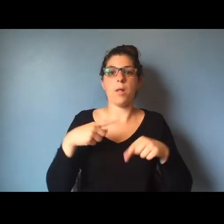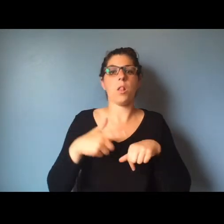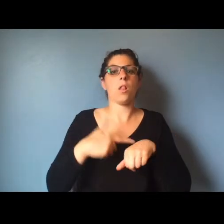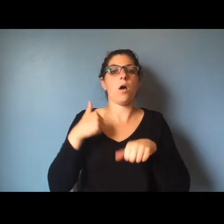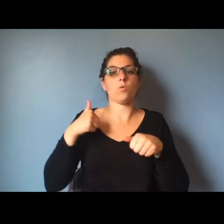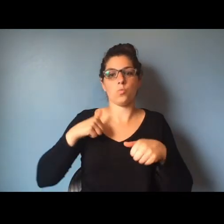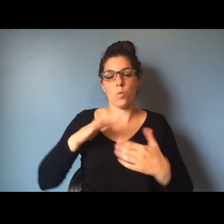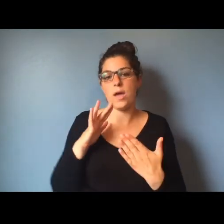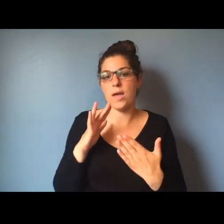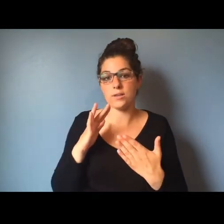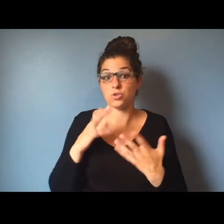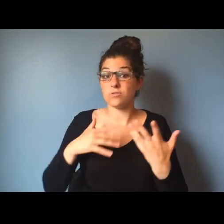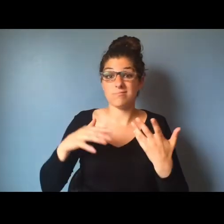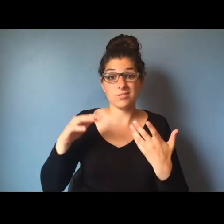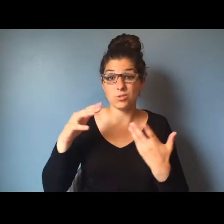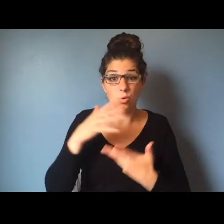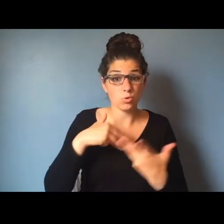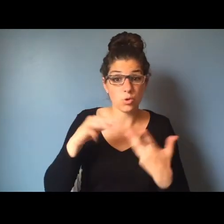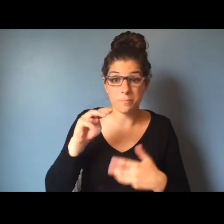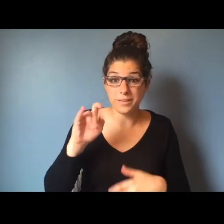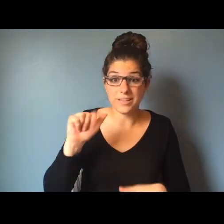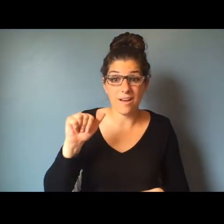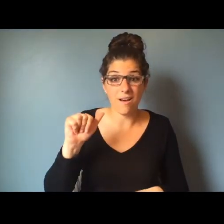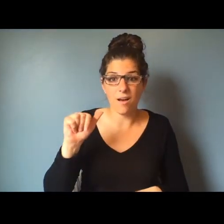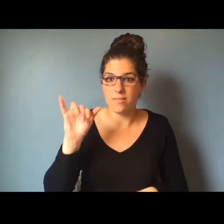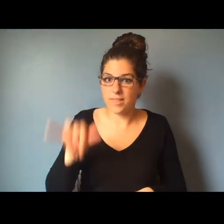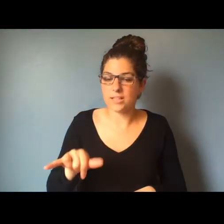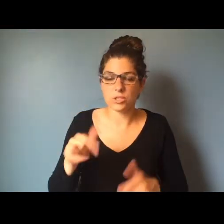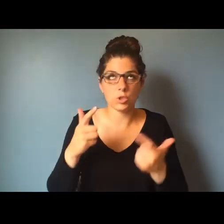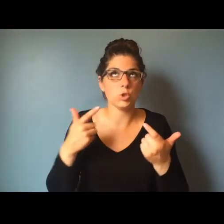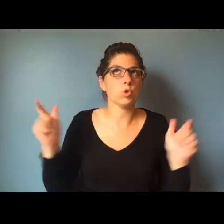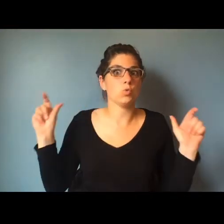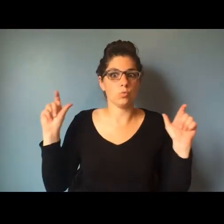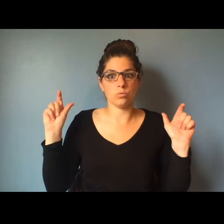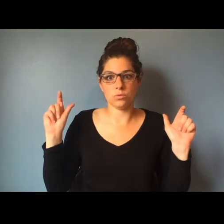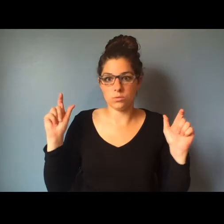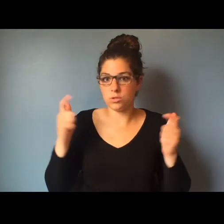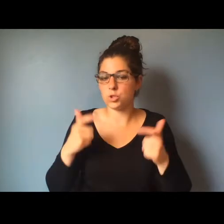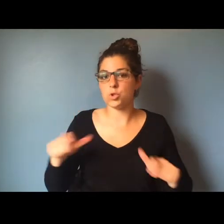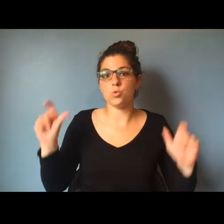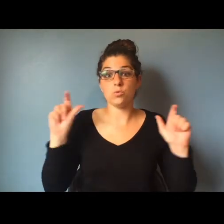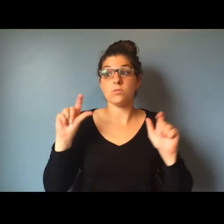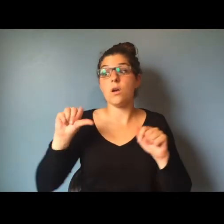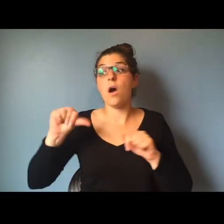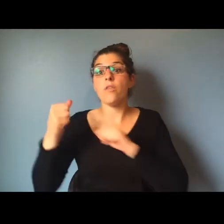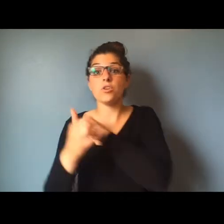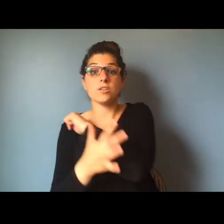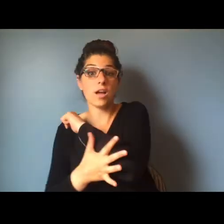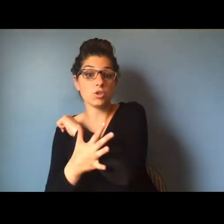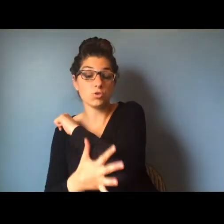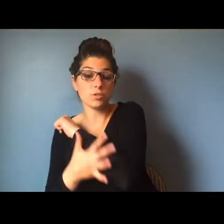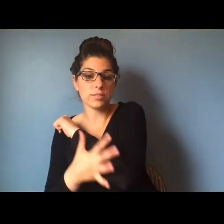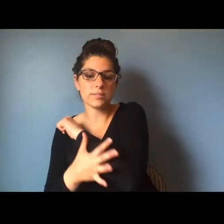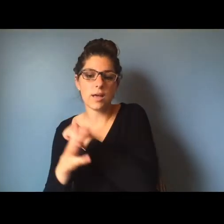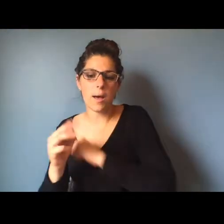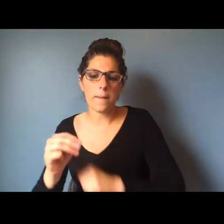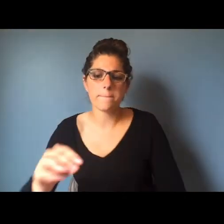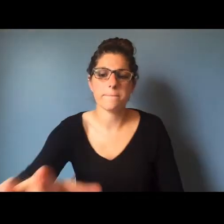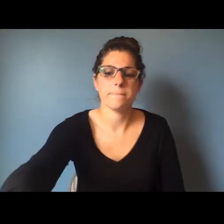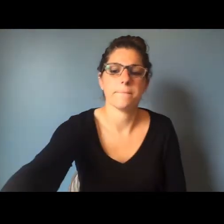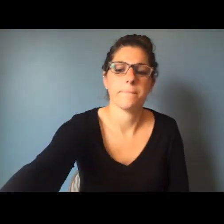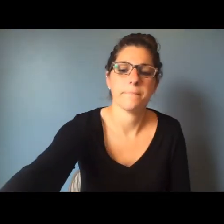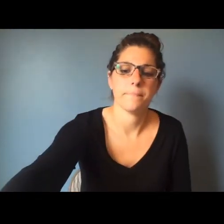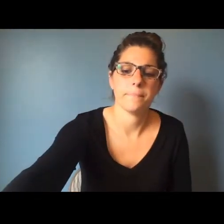in terms of just social media. Like that's been like the biggest thing. As far as other countries, they're a little